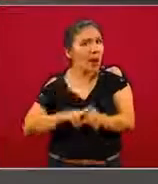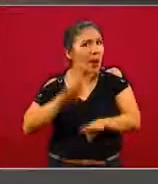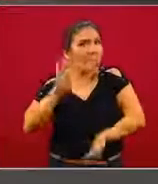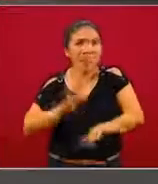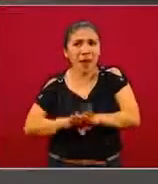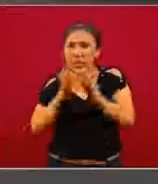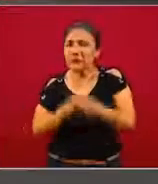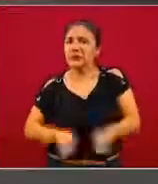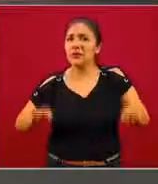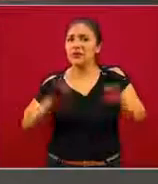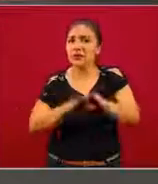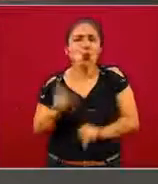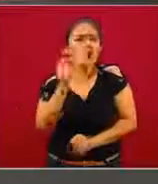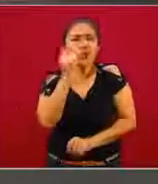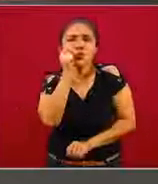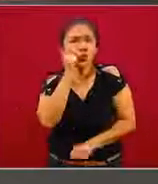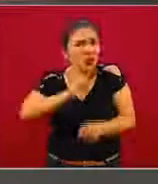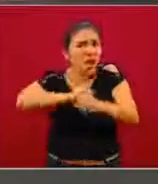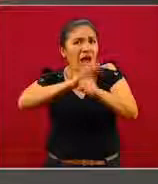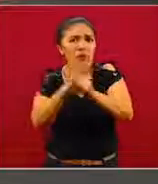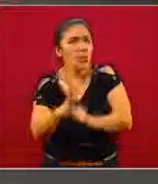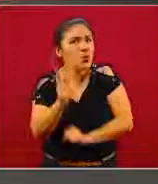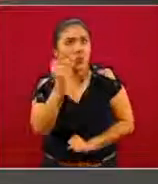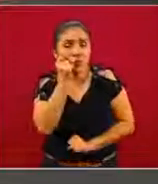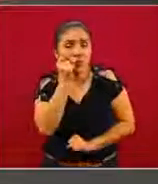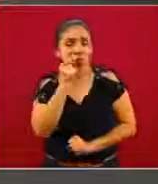vaccination levels despite the epidemic.